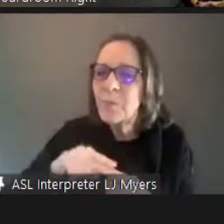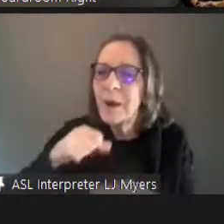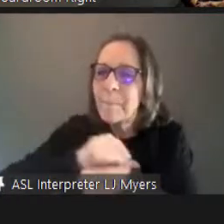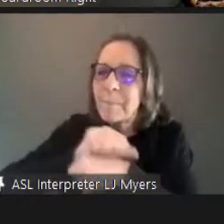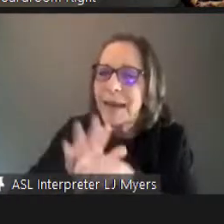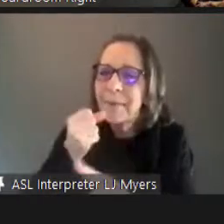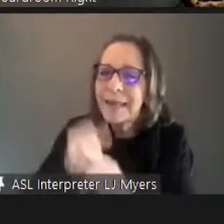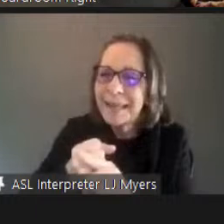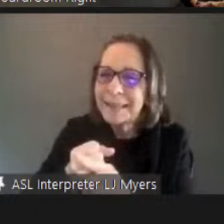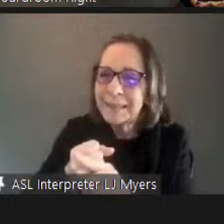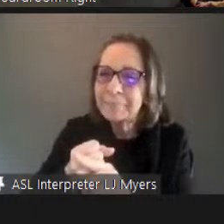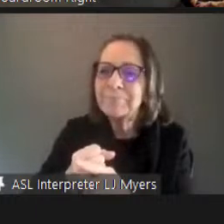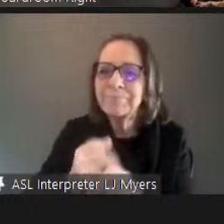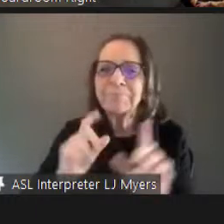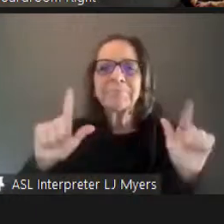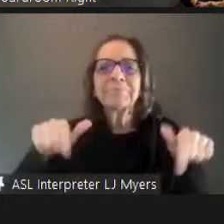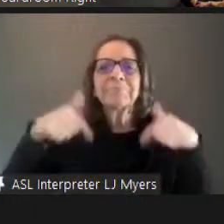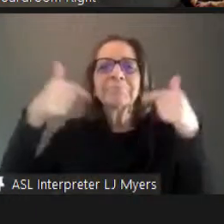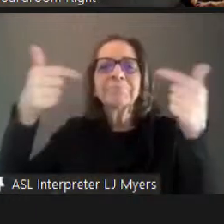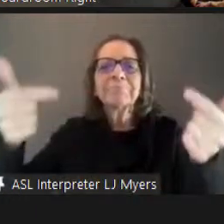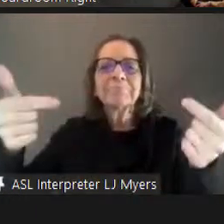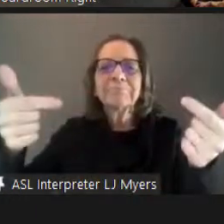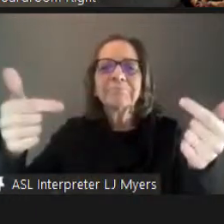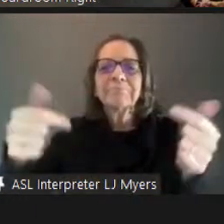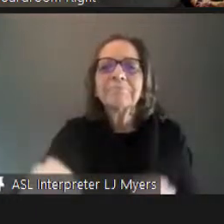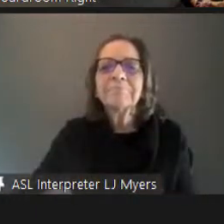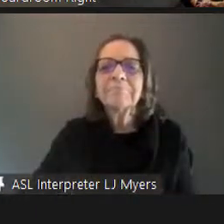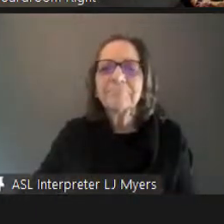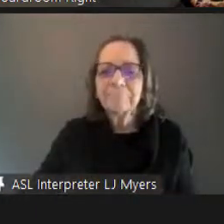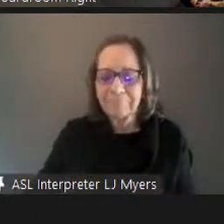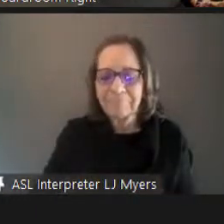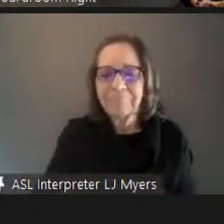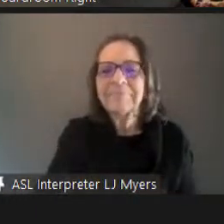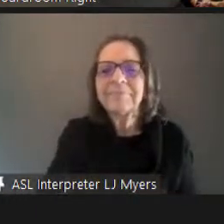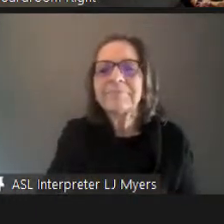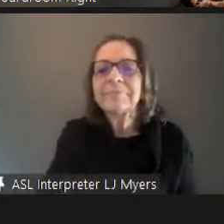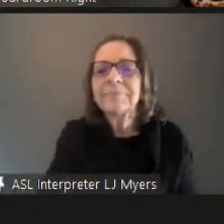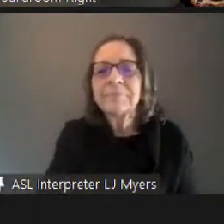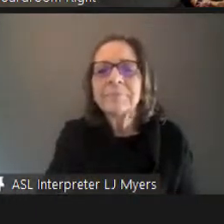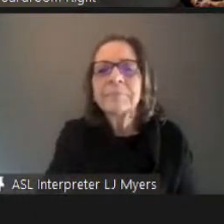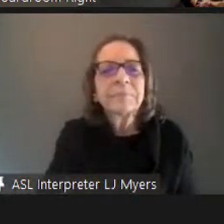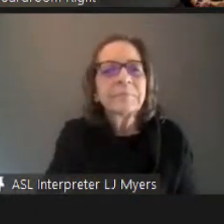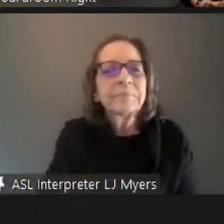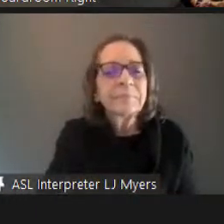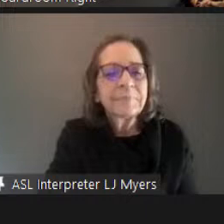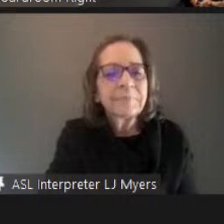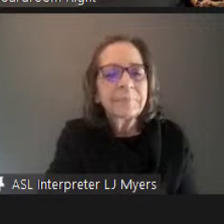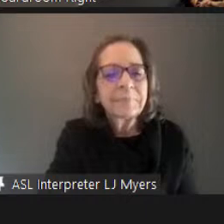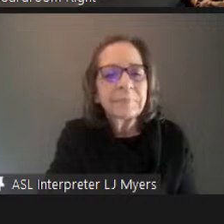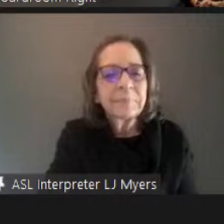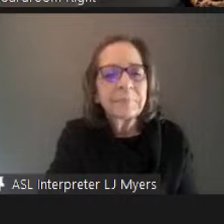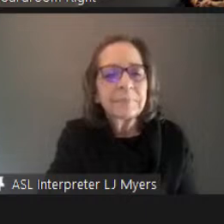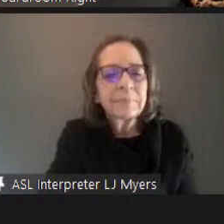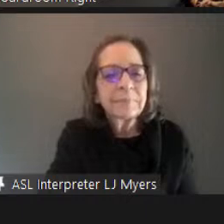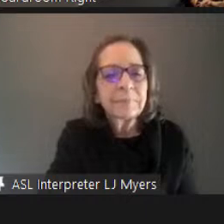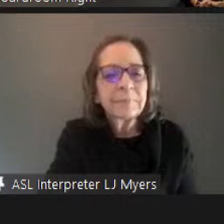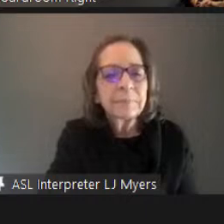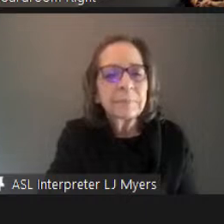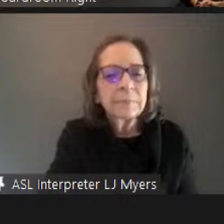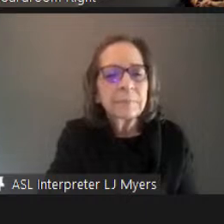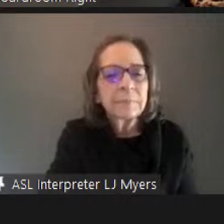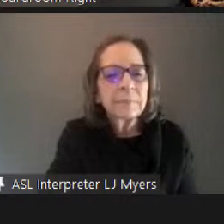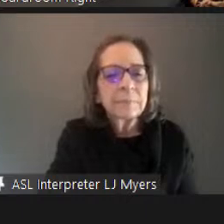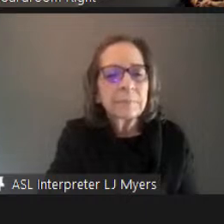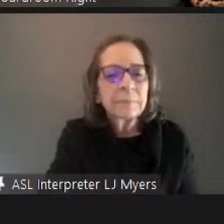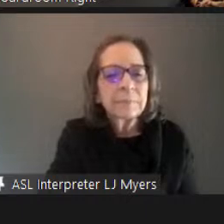hit. And so we've been a little bit slowed in terms of being able to have the next phase of this, which is to have a whole series of